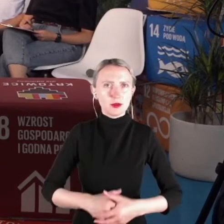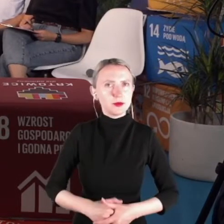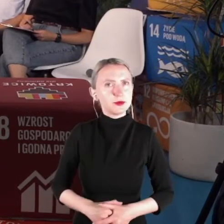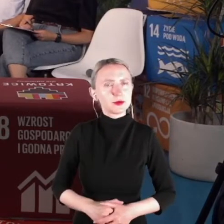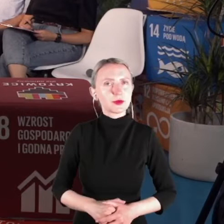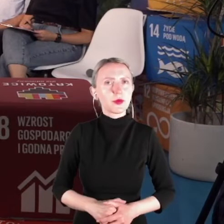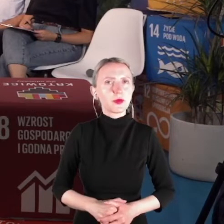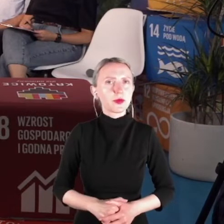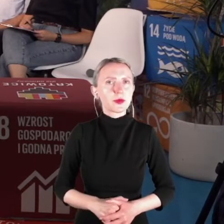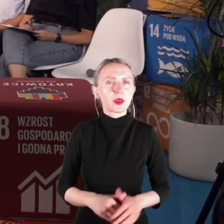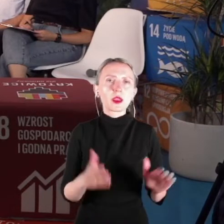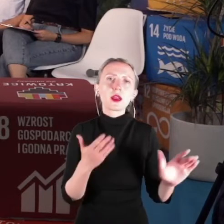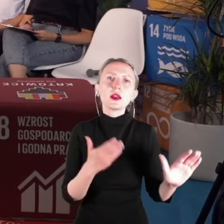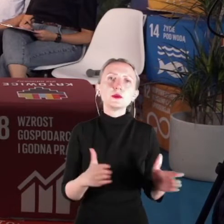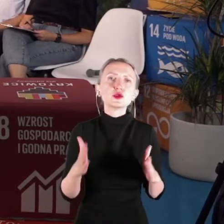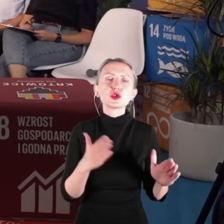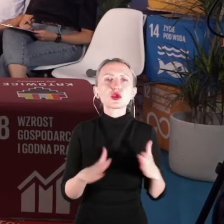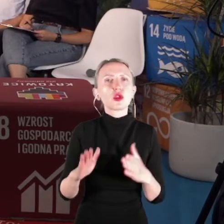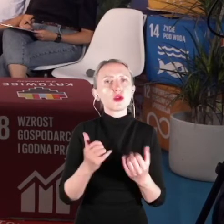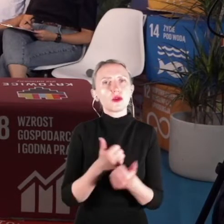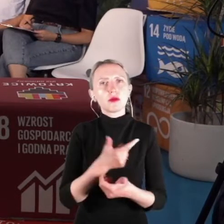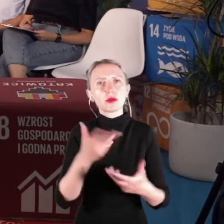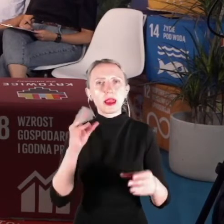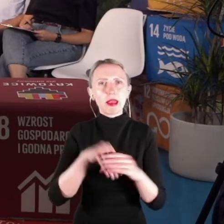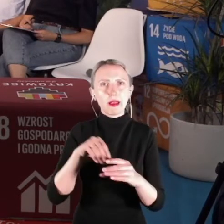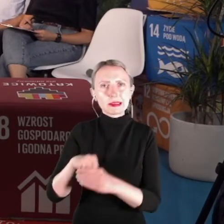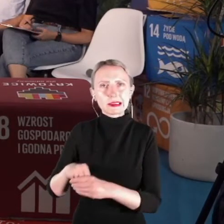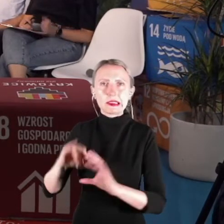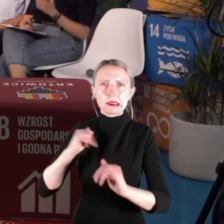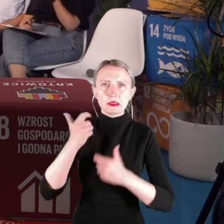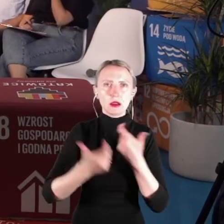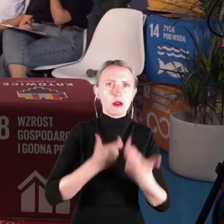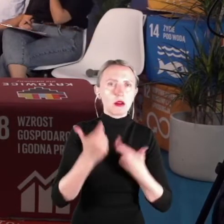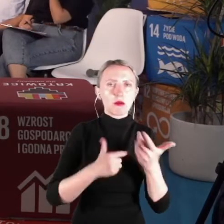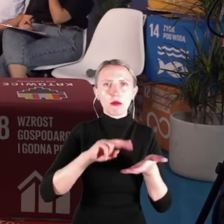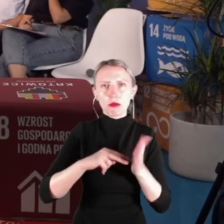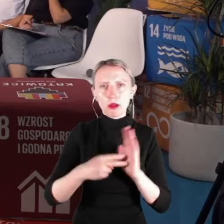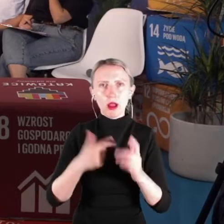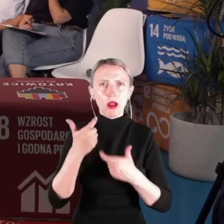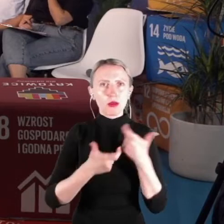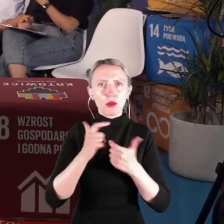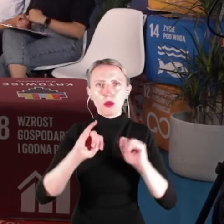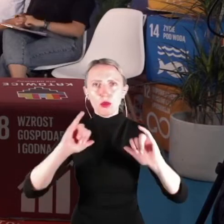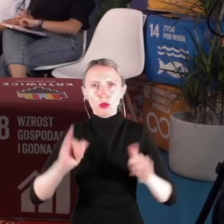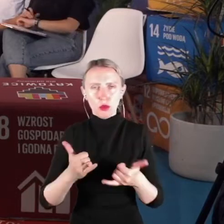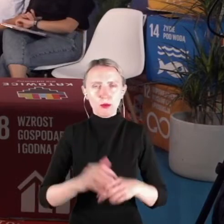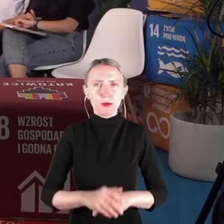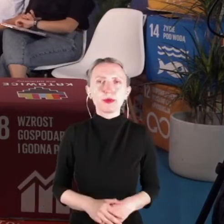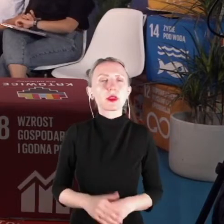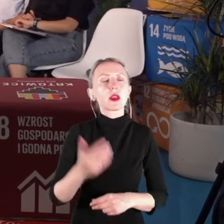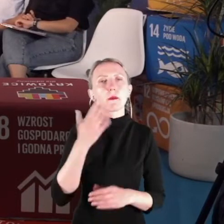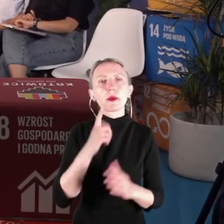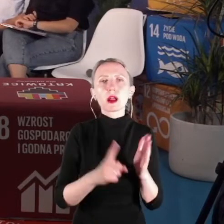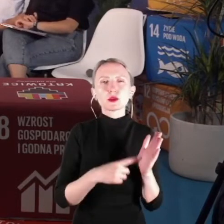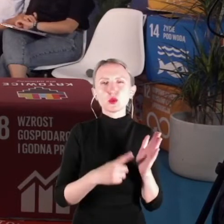of Visaginas development, we just realized that very often, or almost always, these developmental agendas